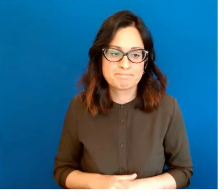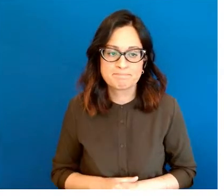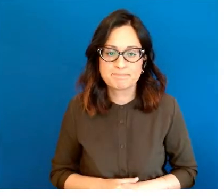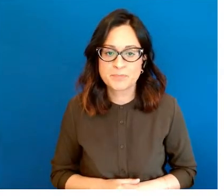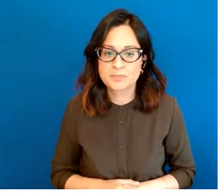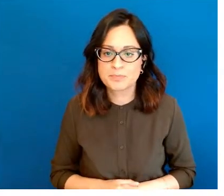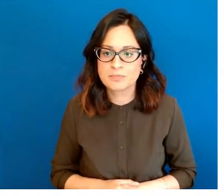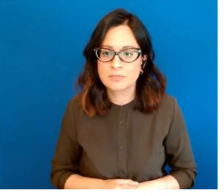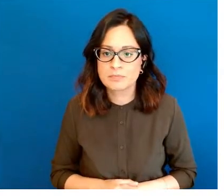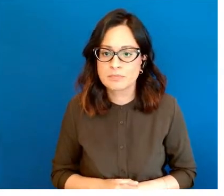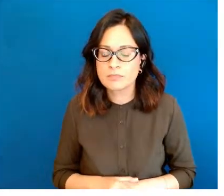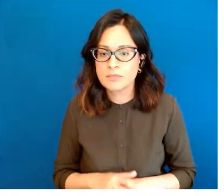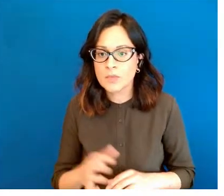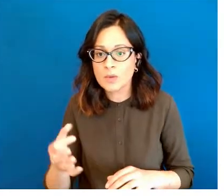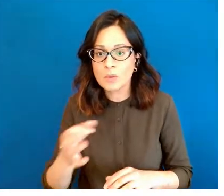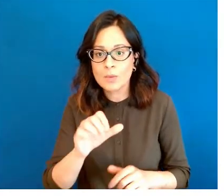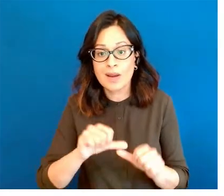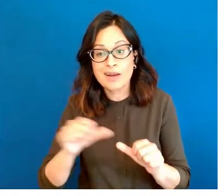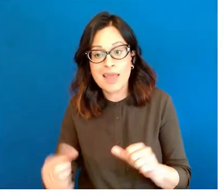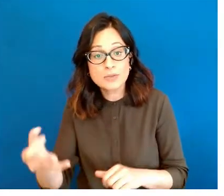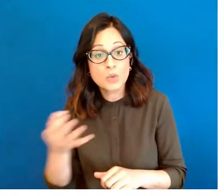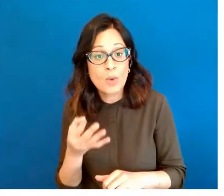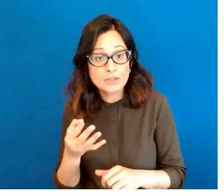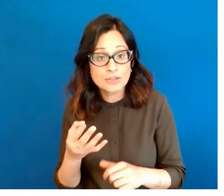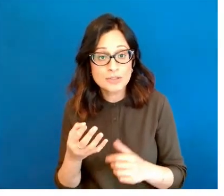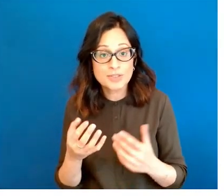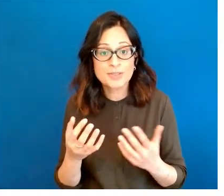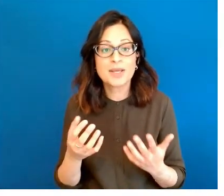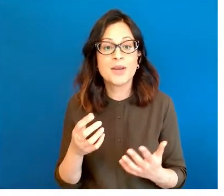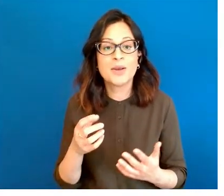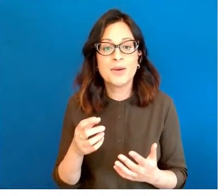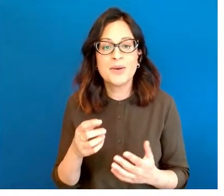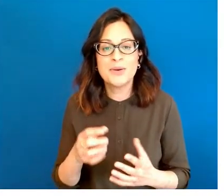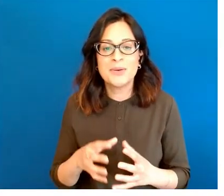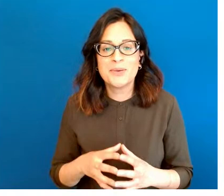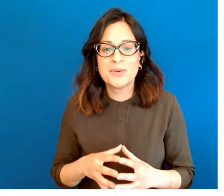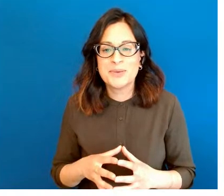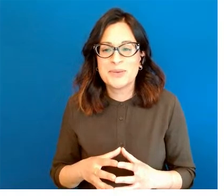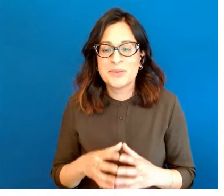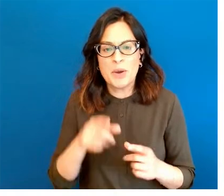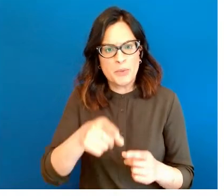That leads on to the next question. Would you do a food